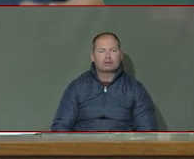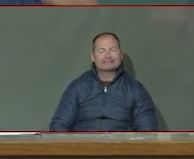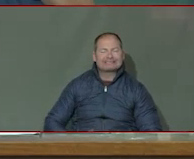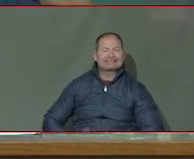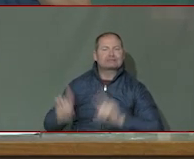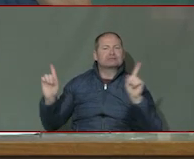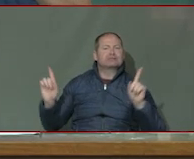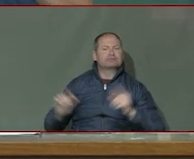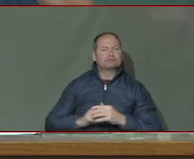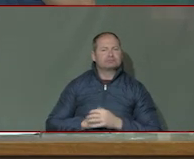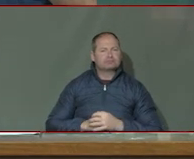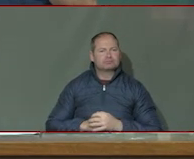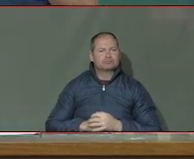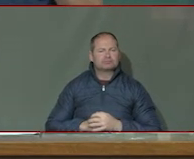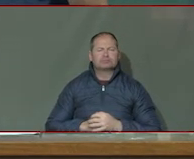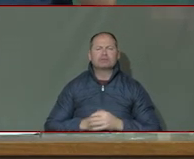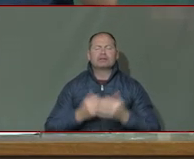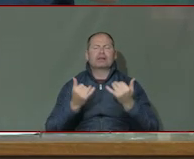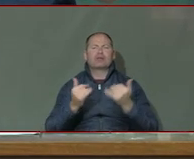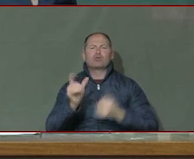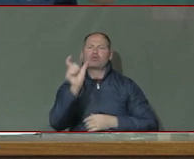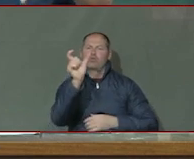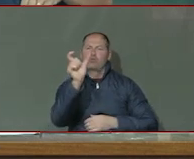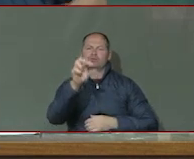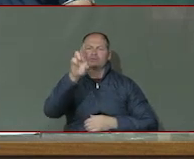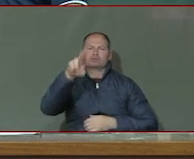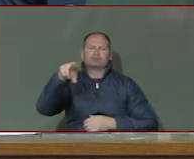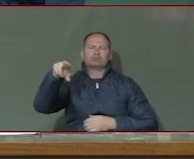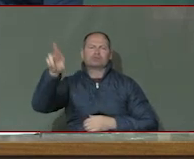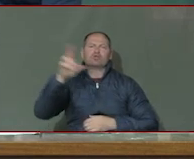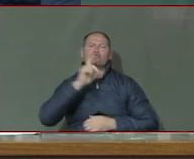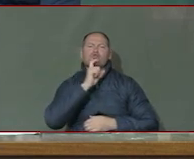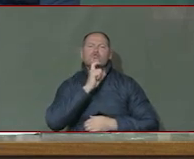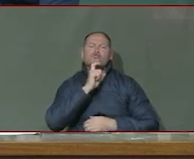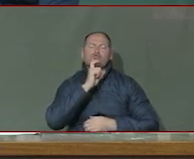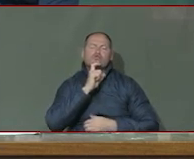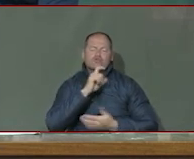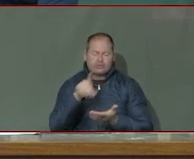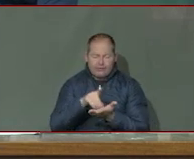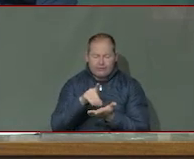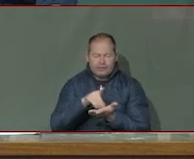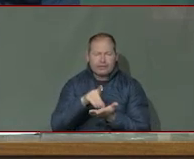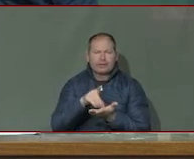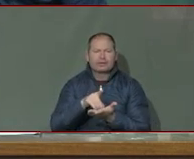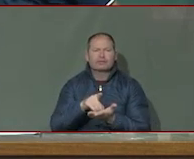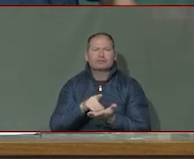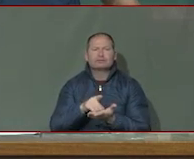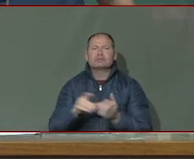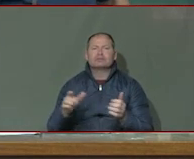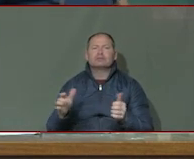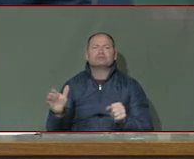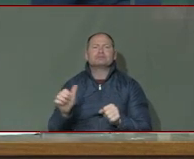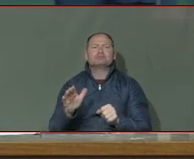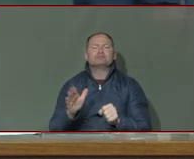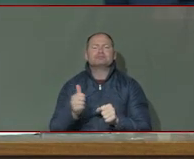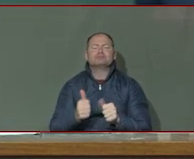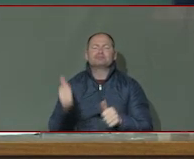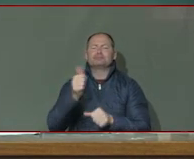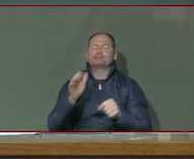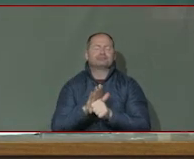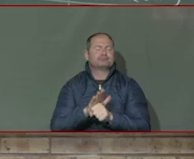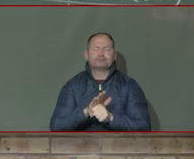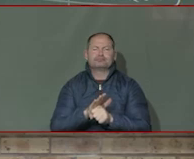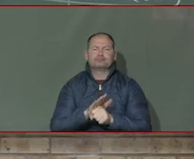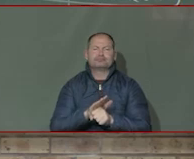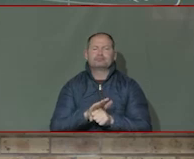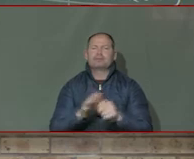So what is the proper word? Can you shout out that they use there in the definition when we talk about incomplete dominance? They don't talk about